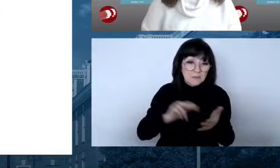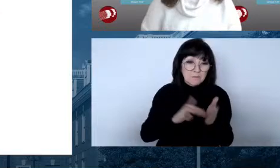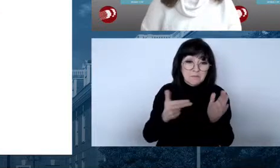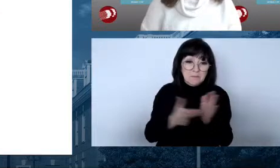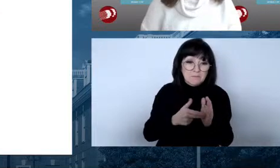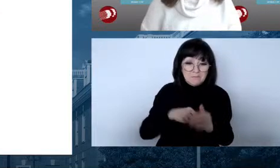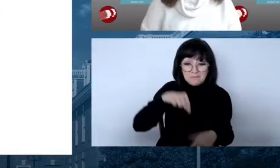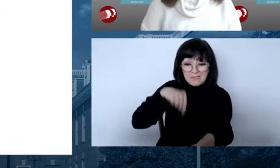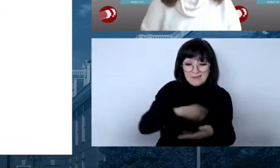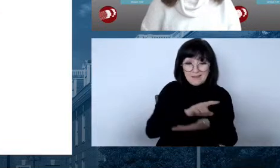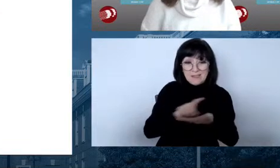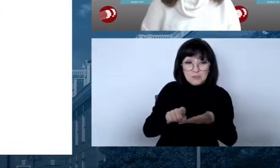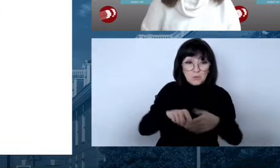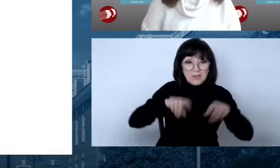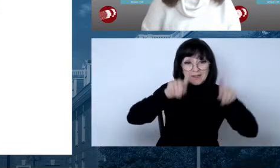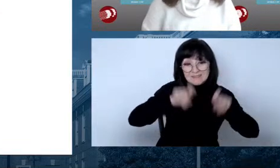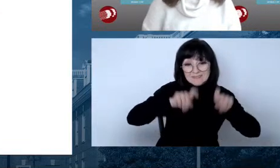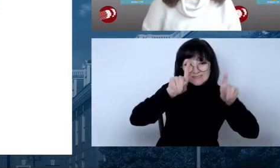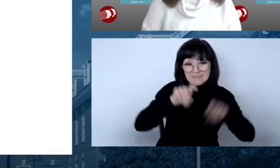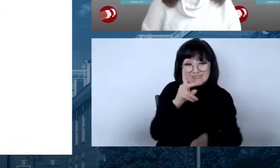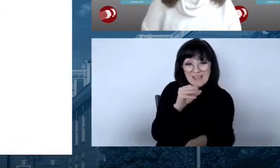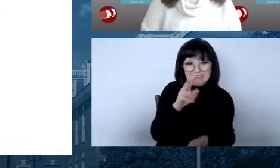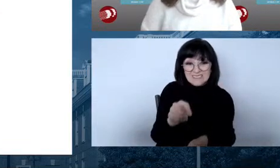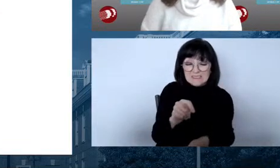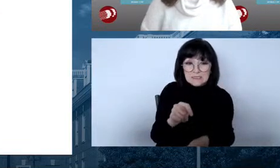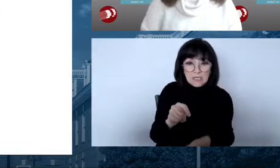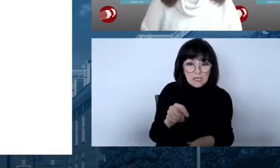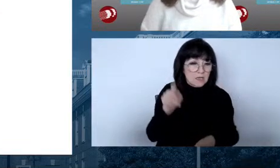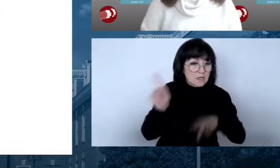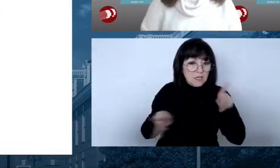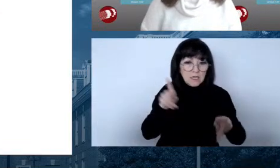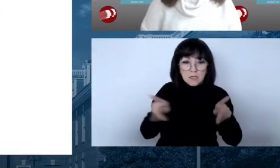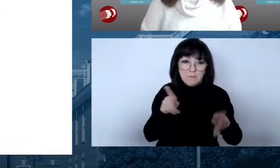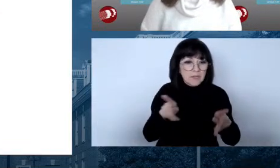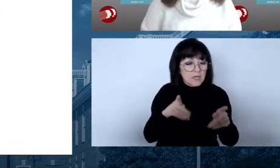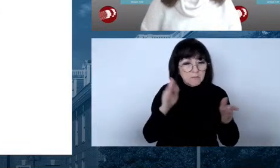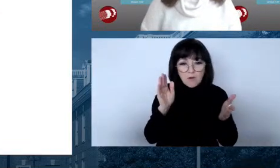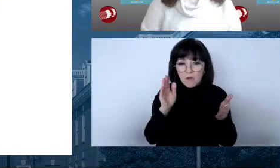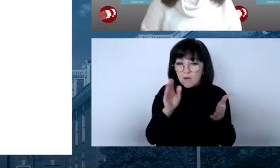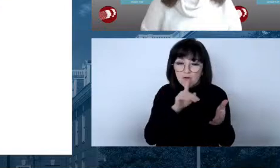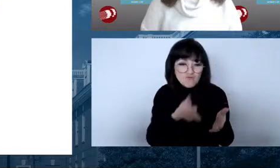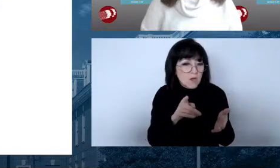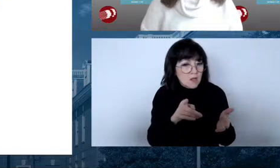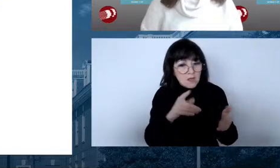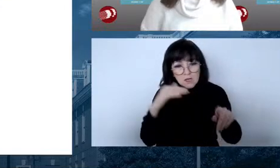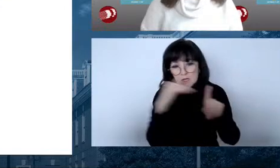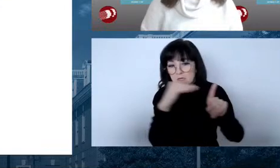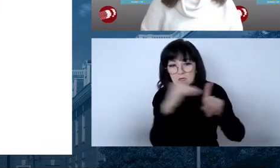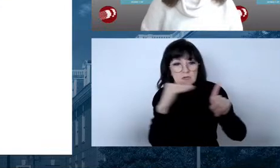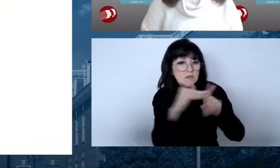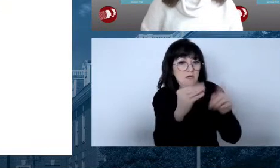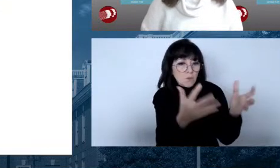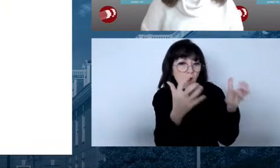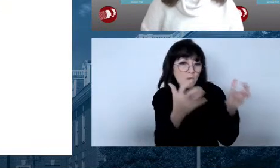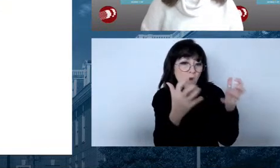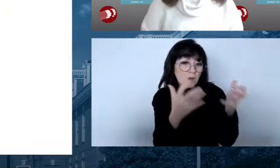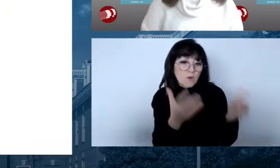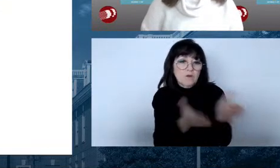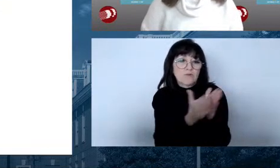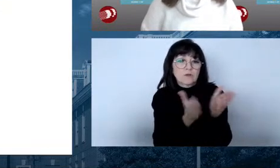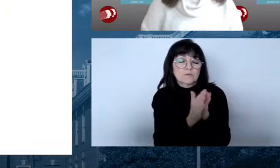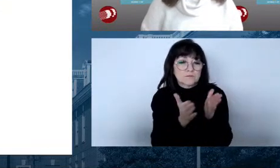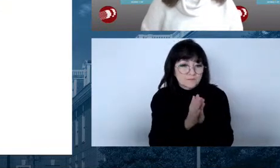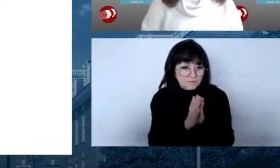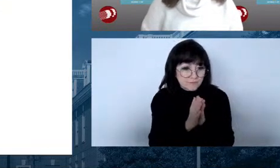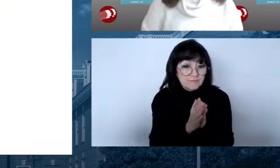kits and testing is the hottest commodity right now. We are, by point of reference, in June, we were doing